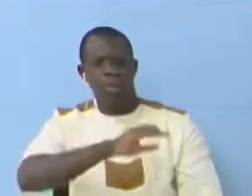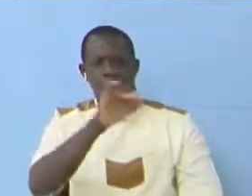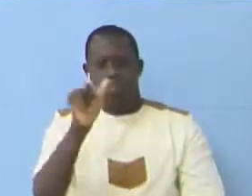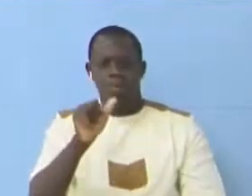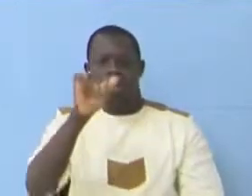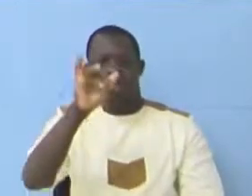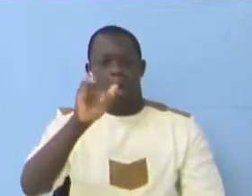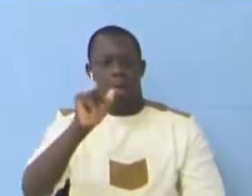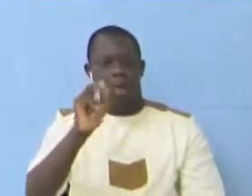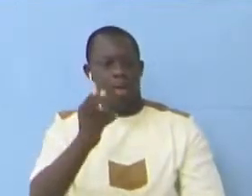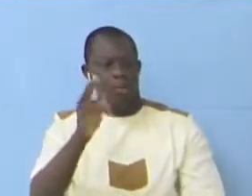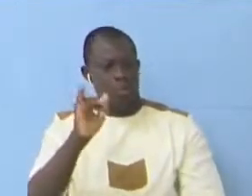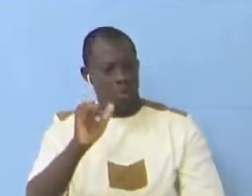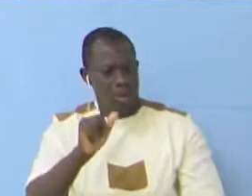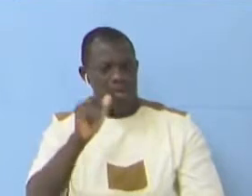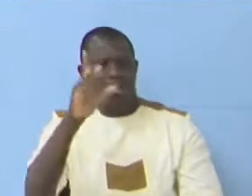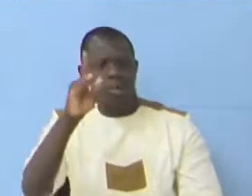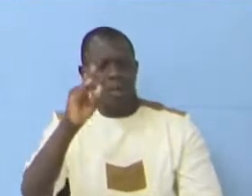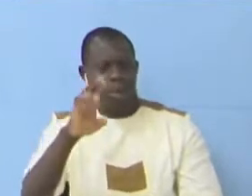Drame.